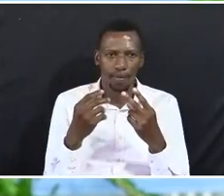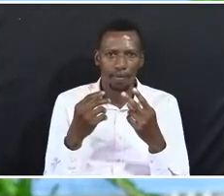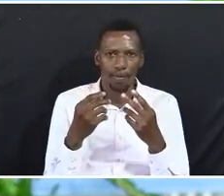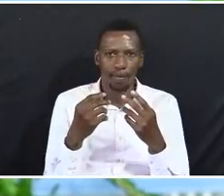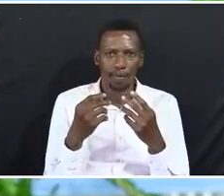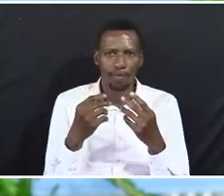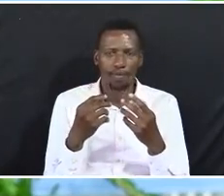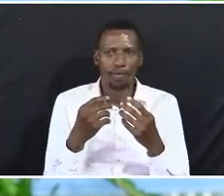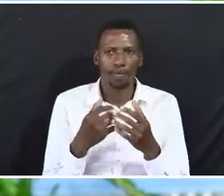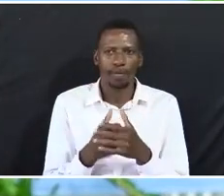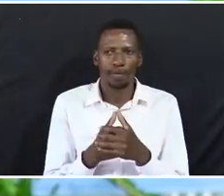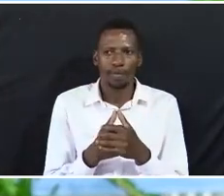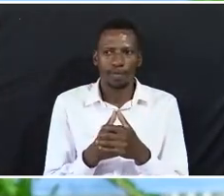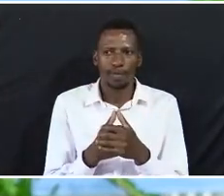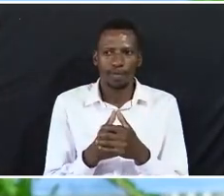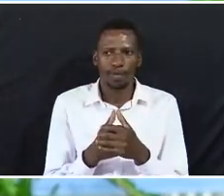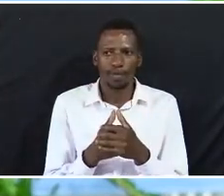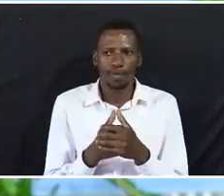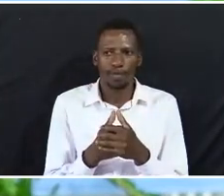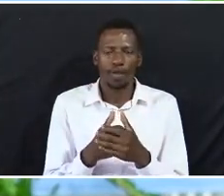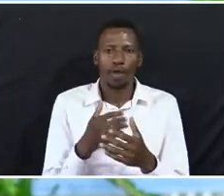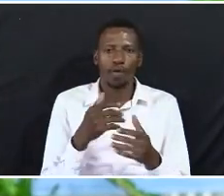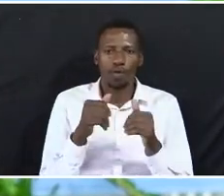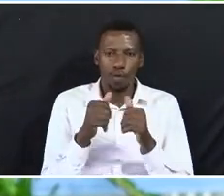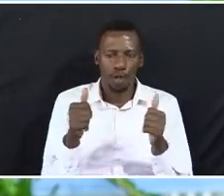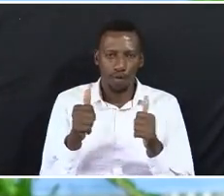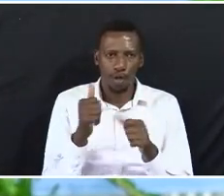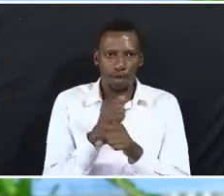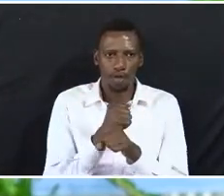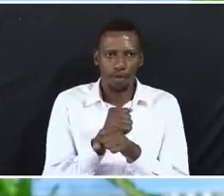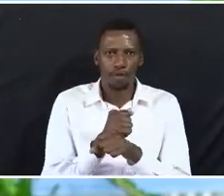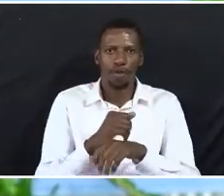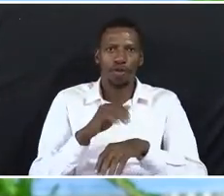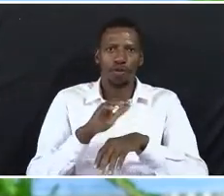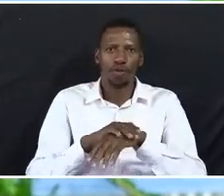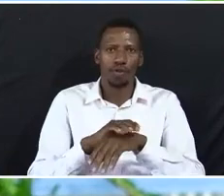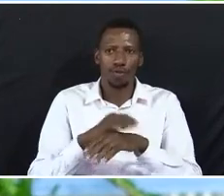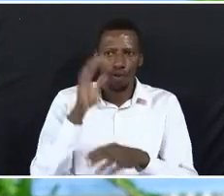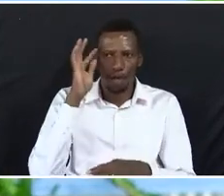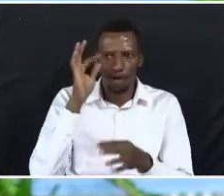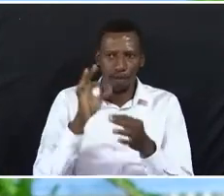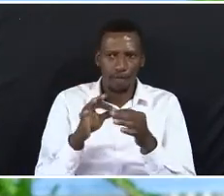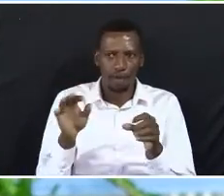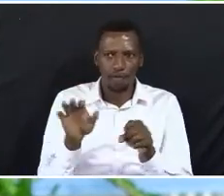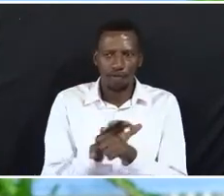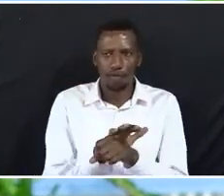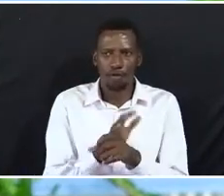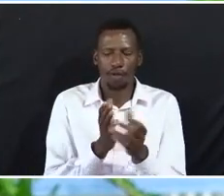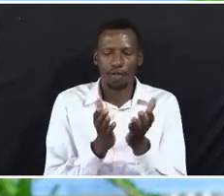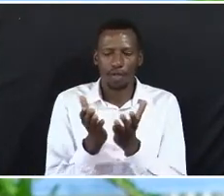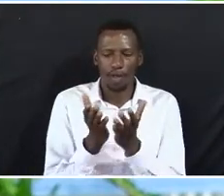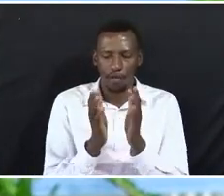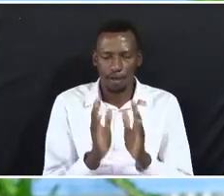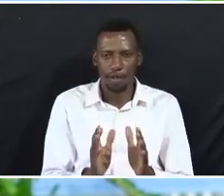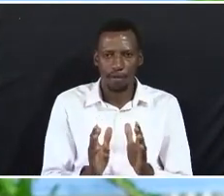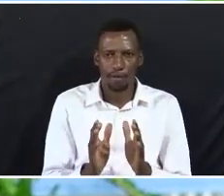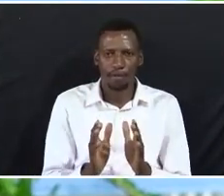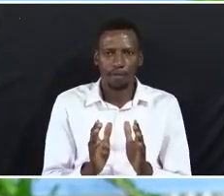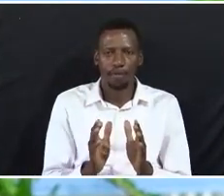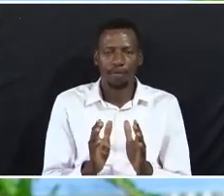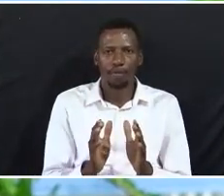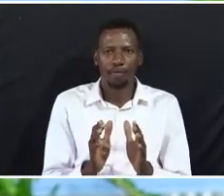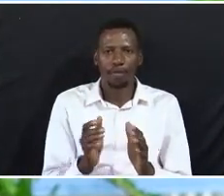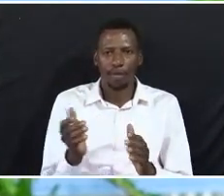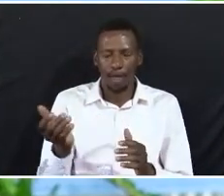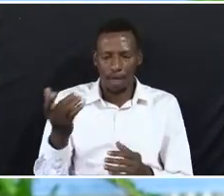replied, "Well done, good and faithful servant. You are faithful with a few things. I'll put you in charge of many things. Come